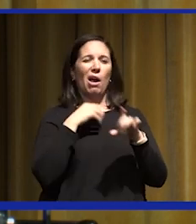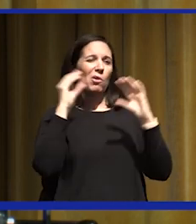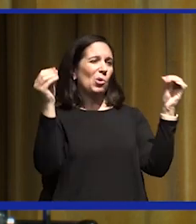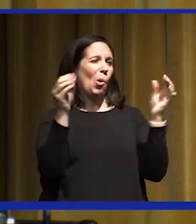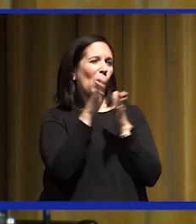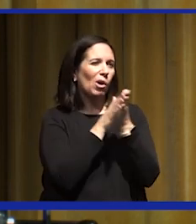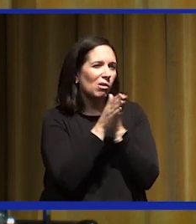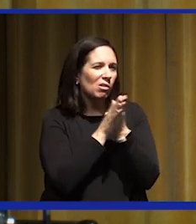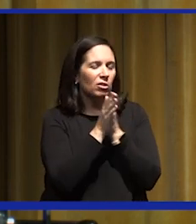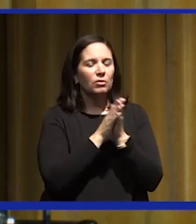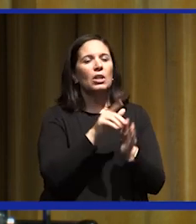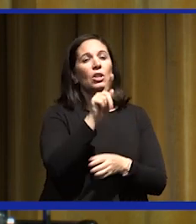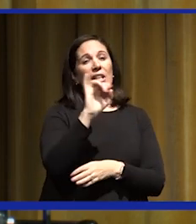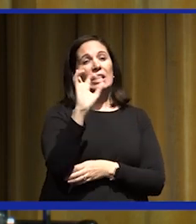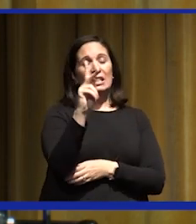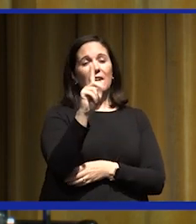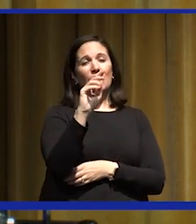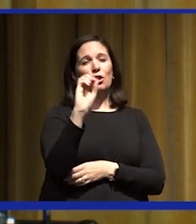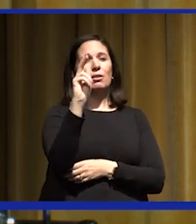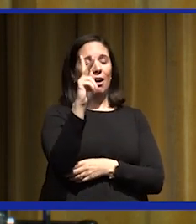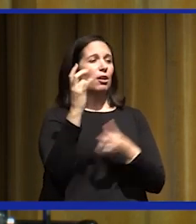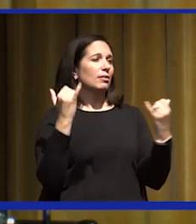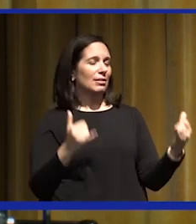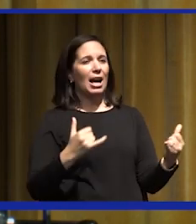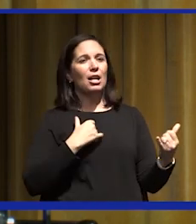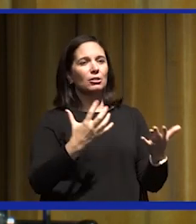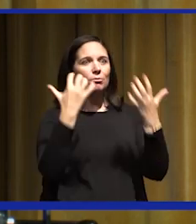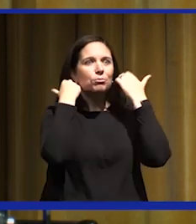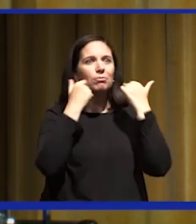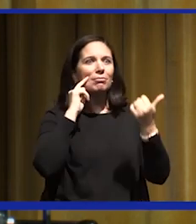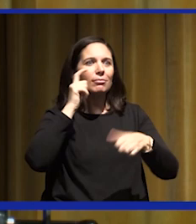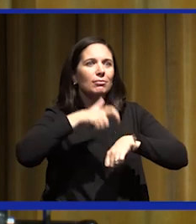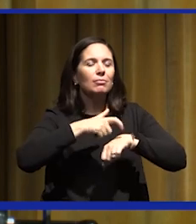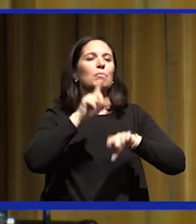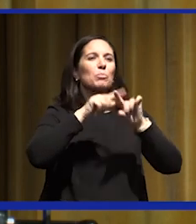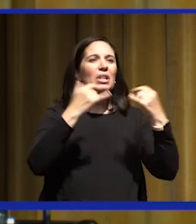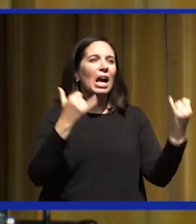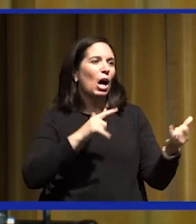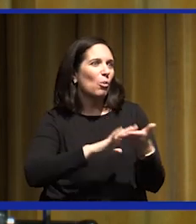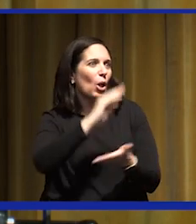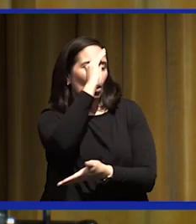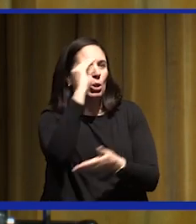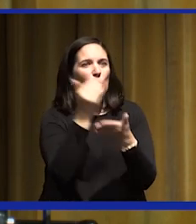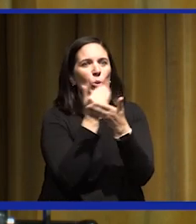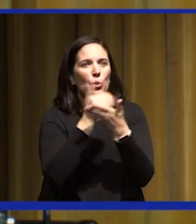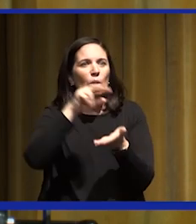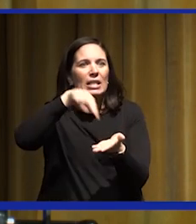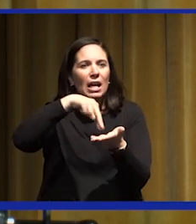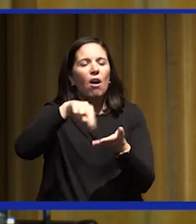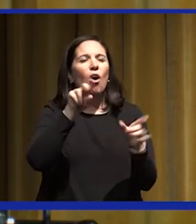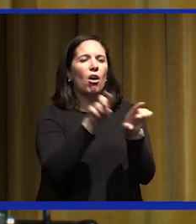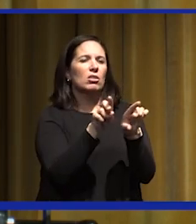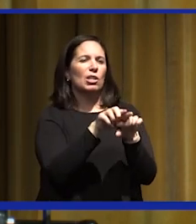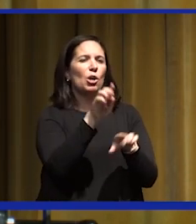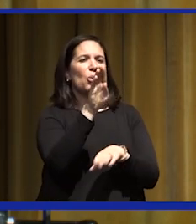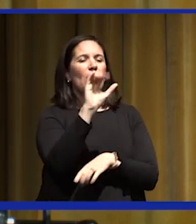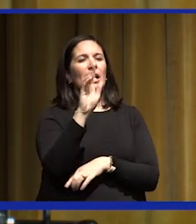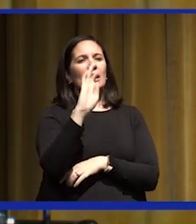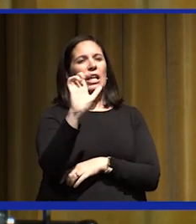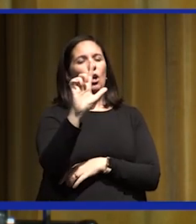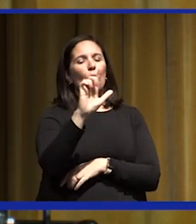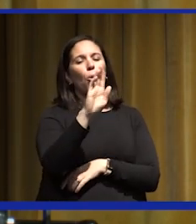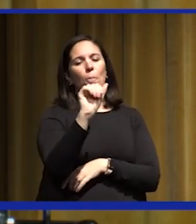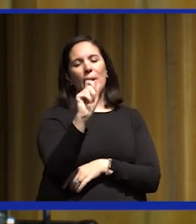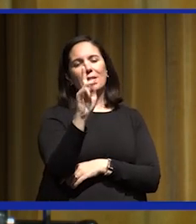TikTok consumed all our time, and the top task on our priority list was learning the Savage Dance, and then the Carole Baskin version, and now we